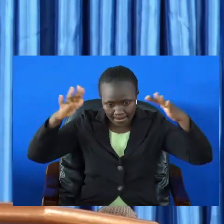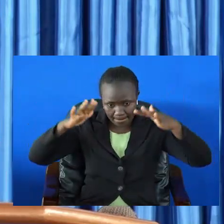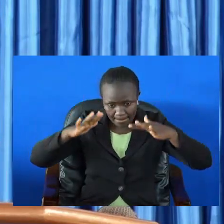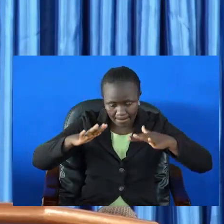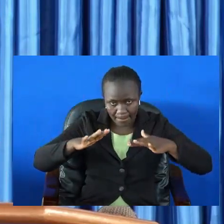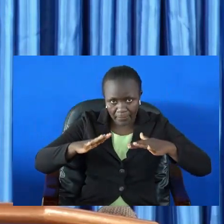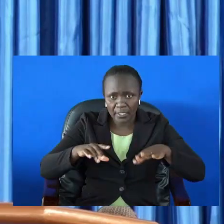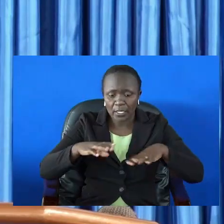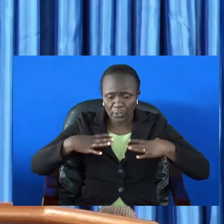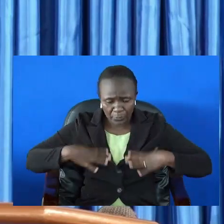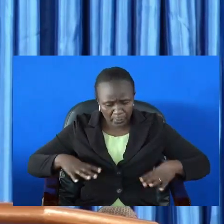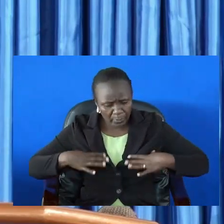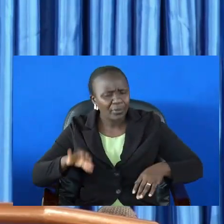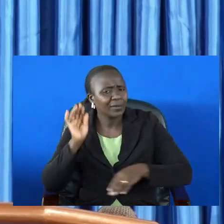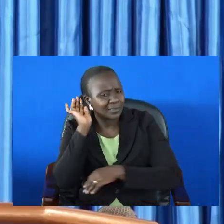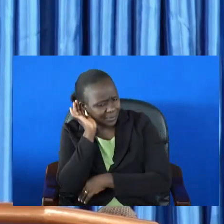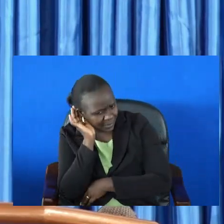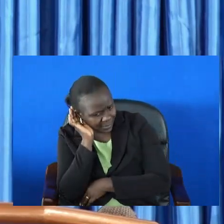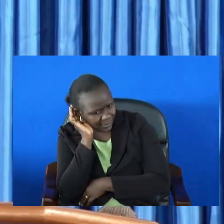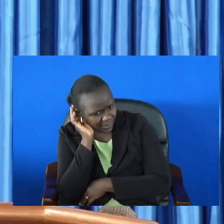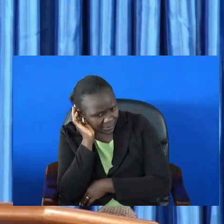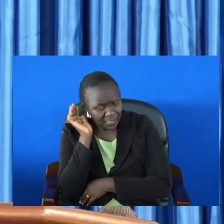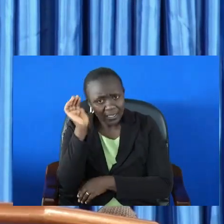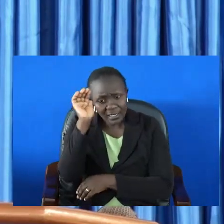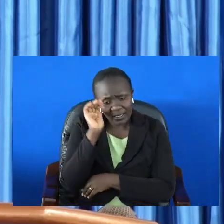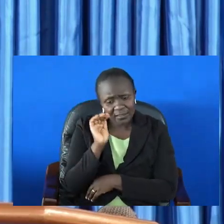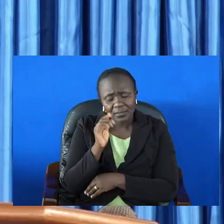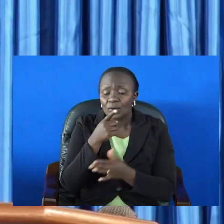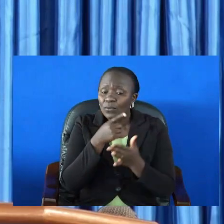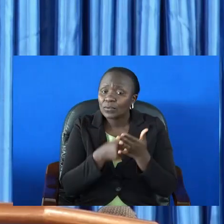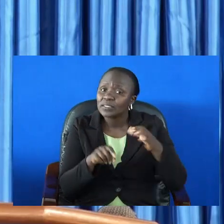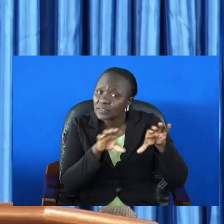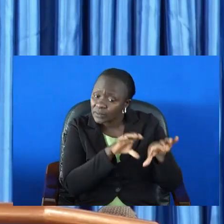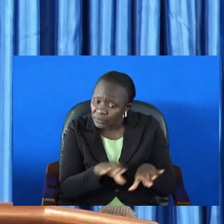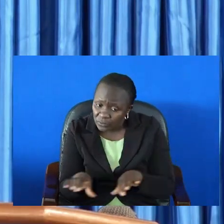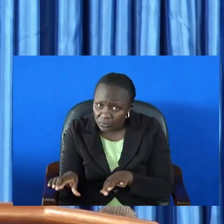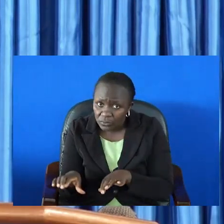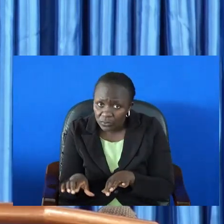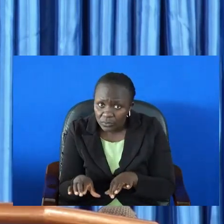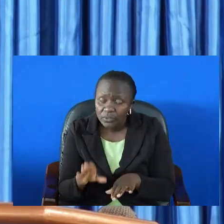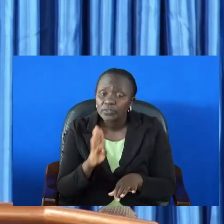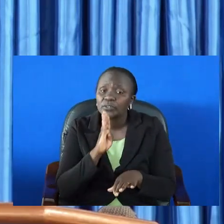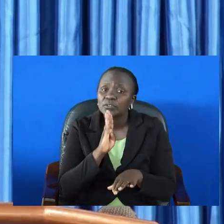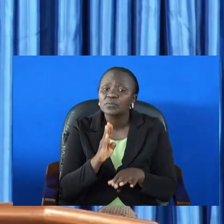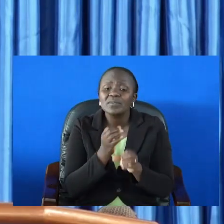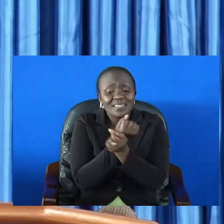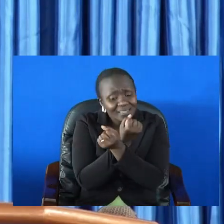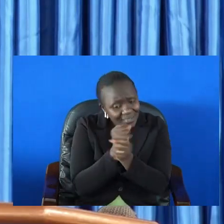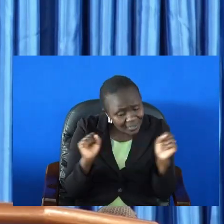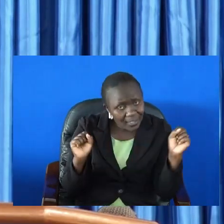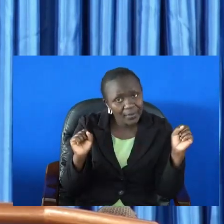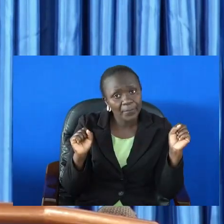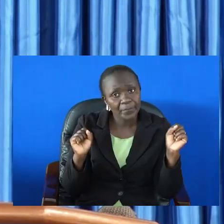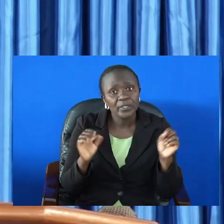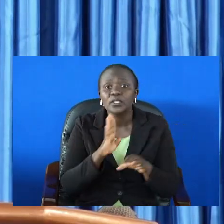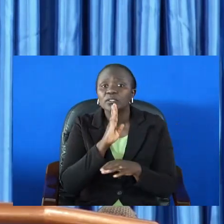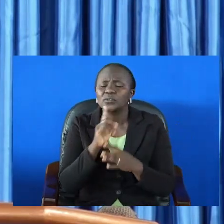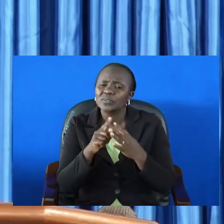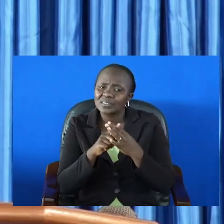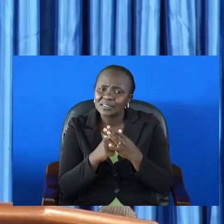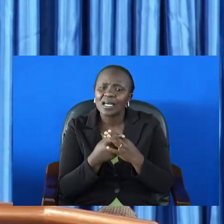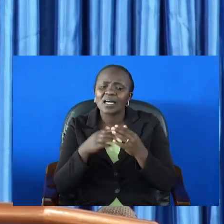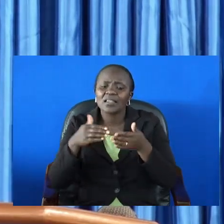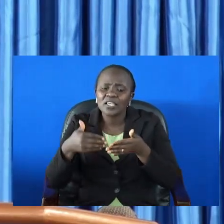And people were listening, asking him, what can we do to be saved, to begin a